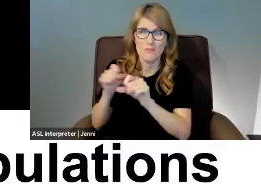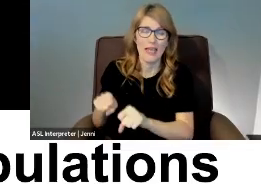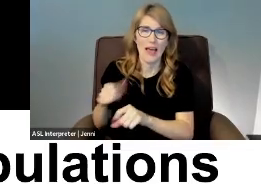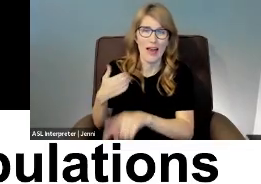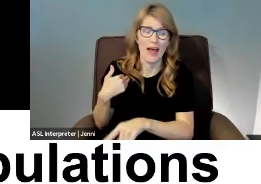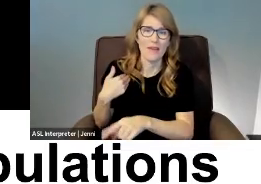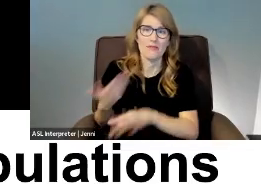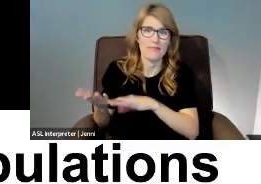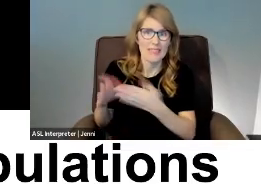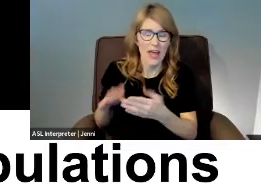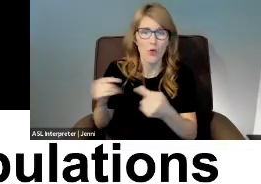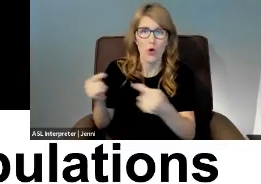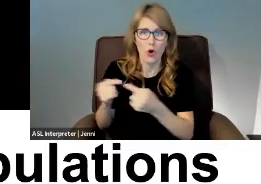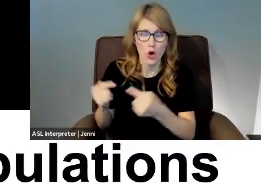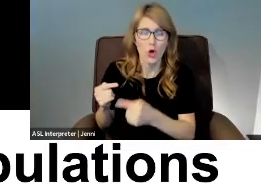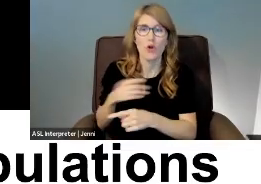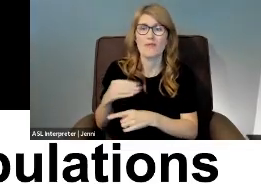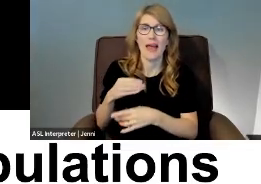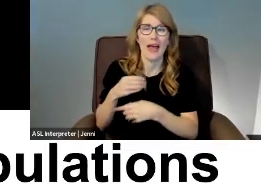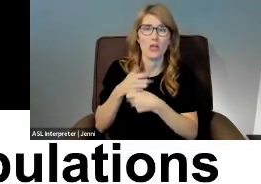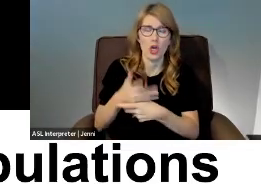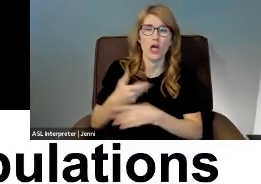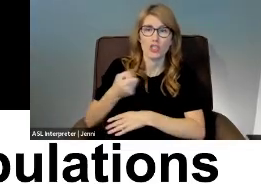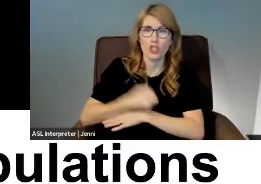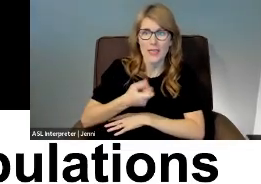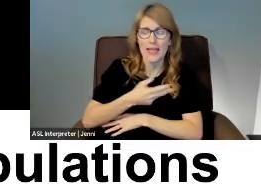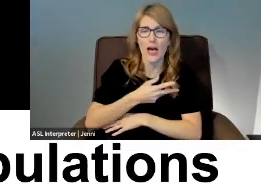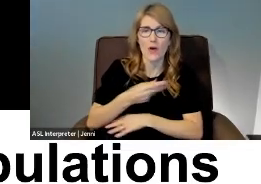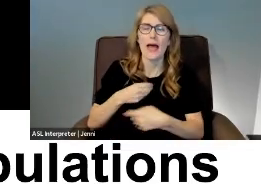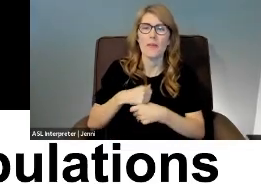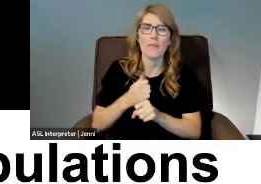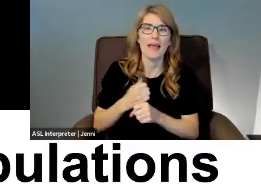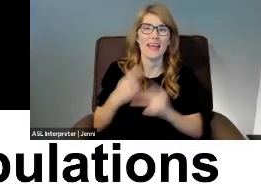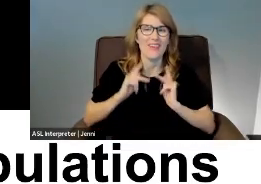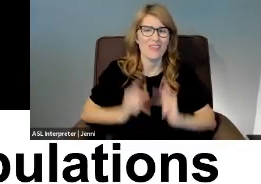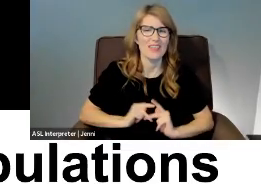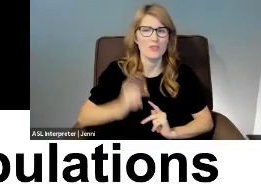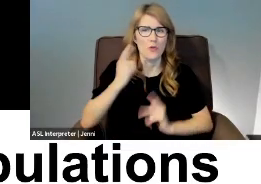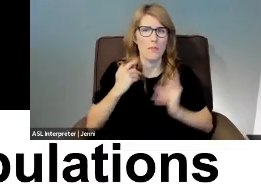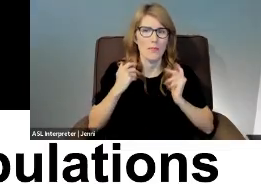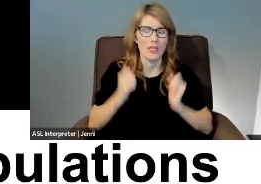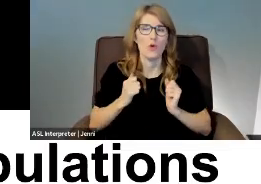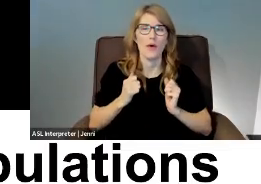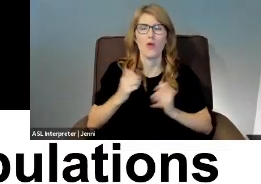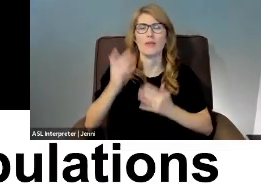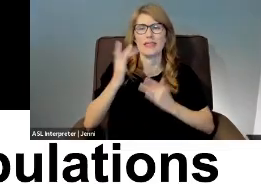shutdowns and the exacerbation of existing physical or mental health conditions.